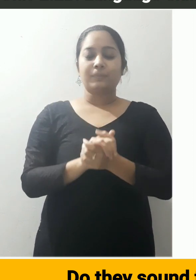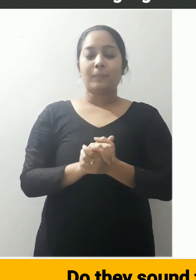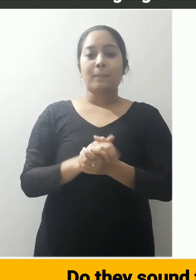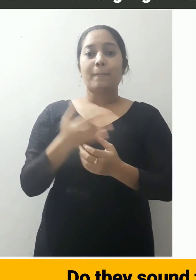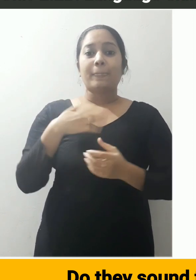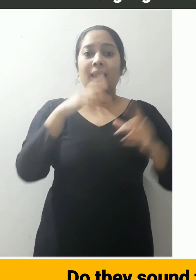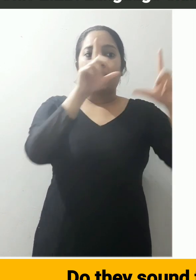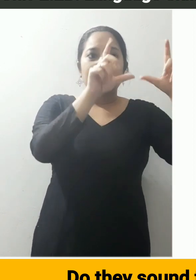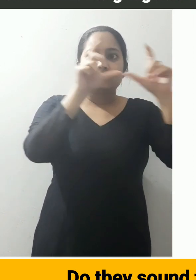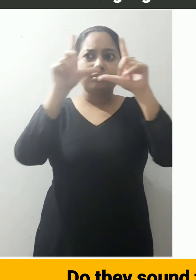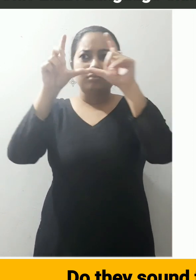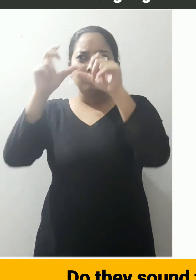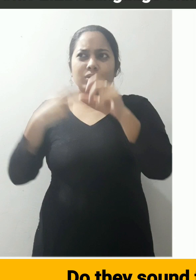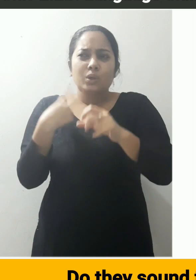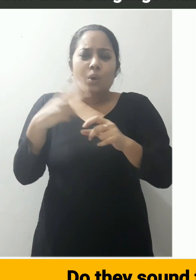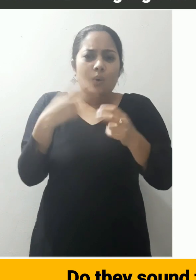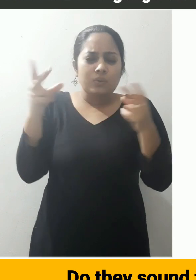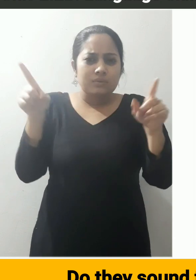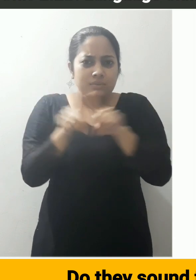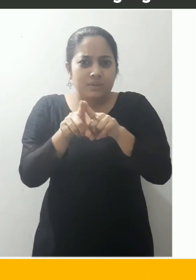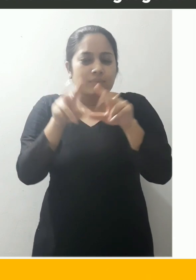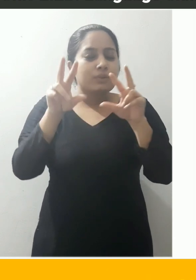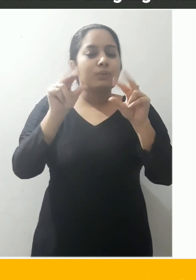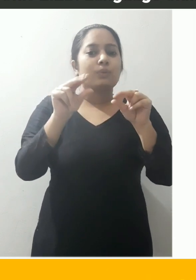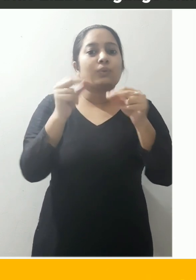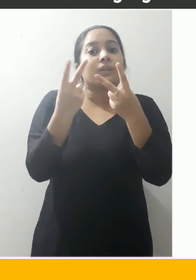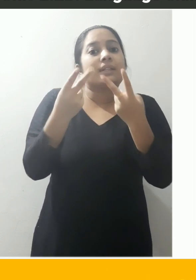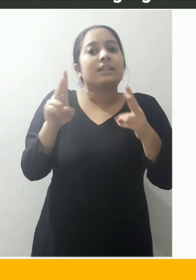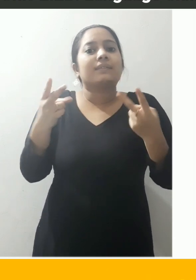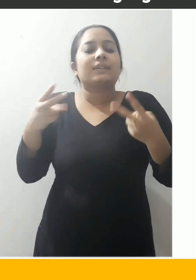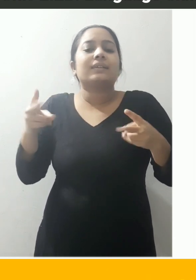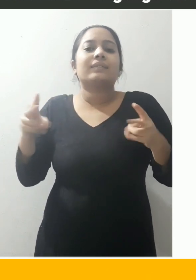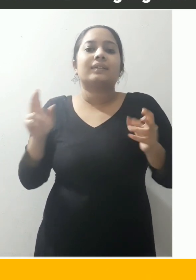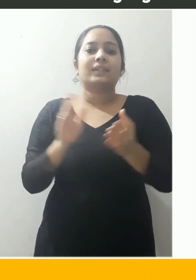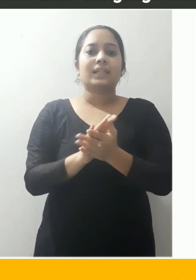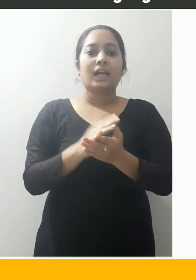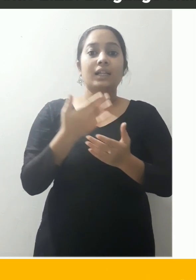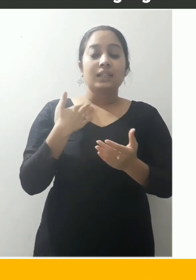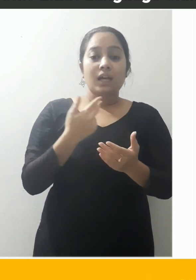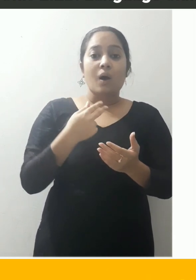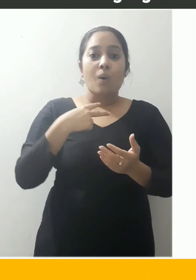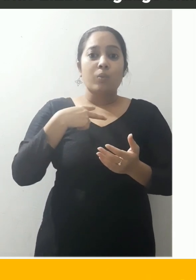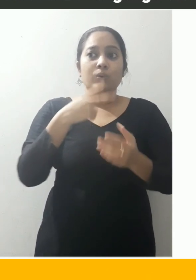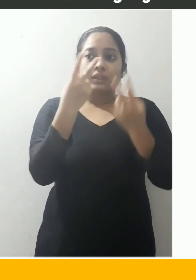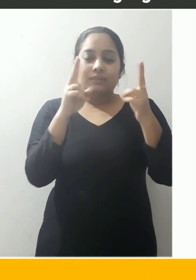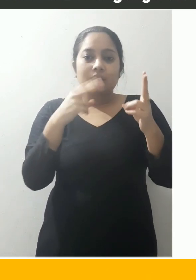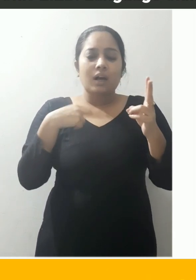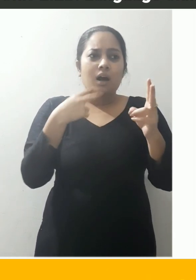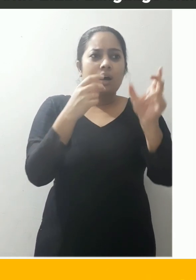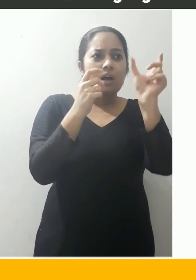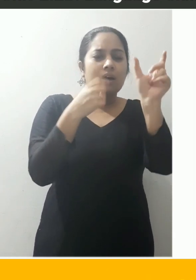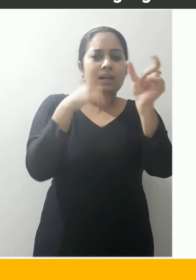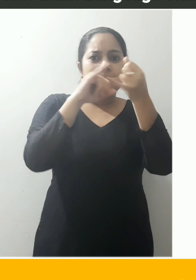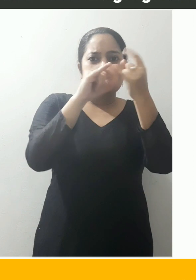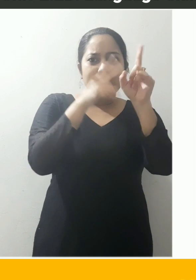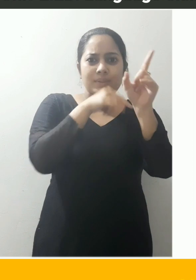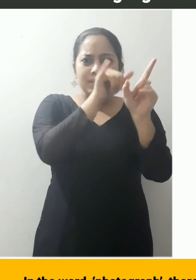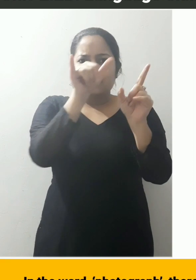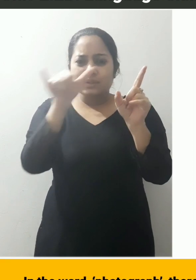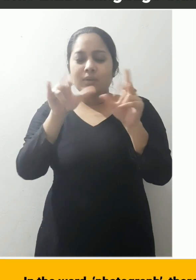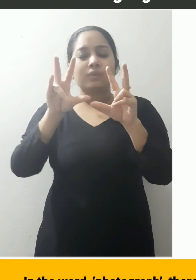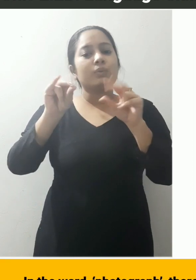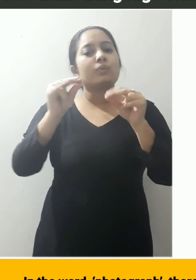syllable in each word. And it is not always the same syllable. In the